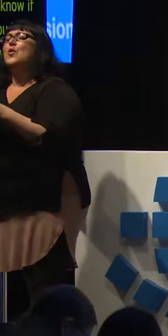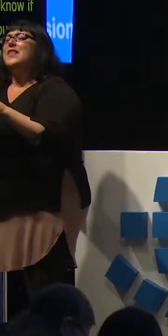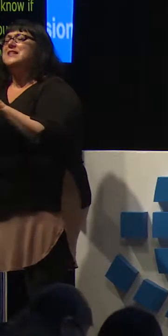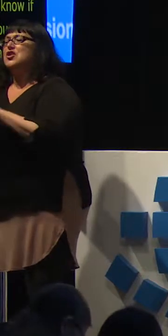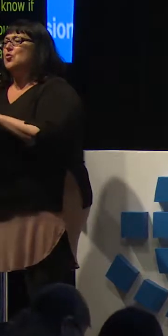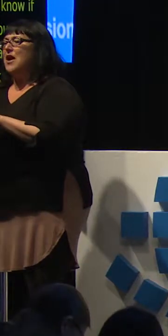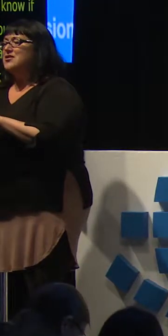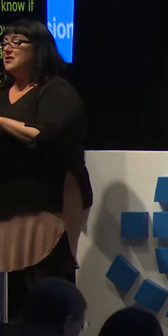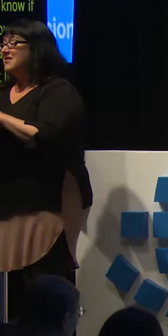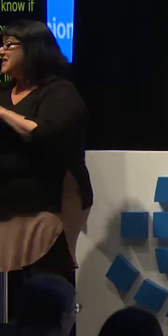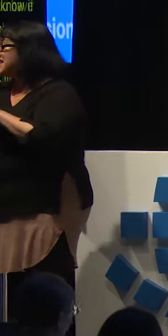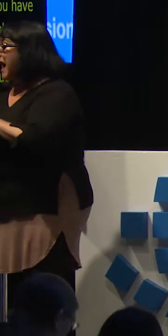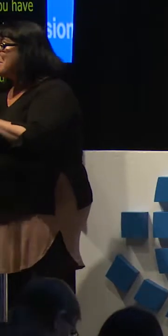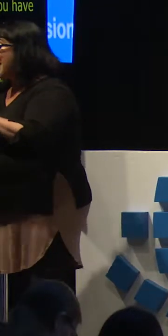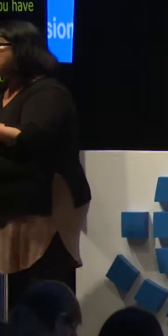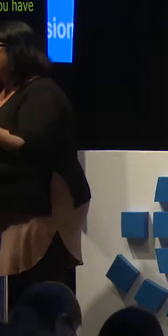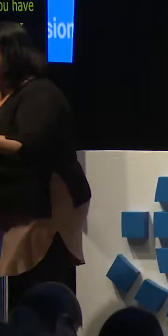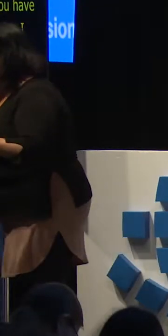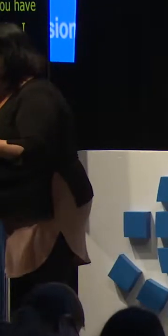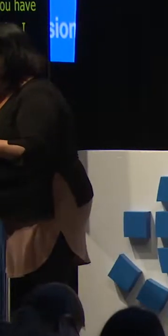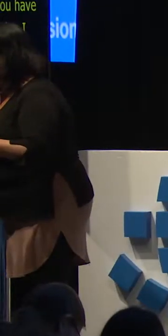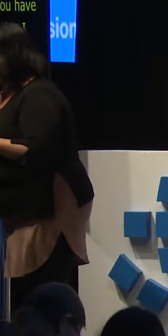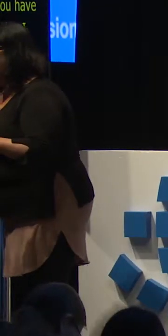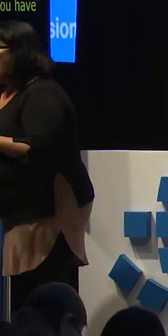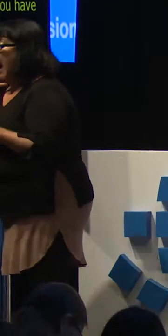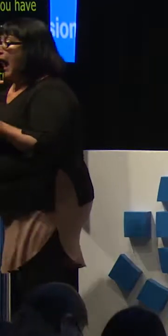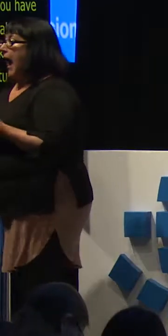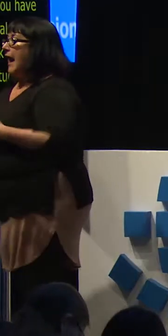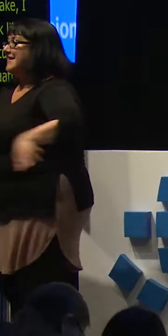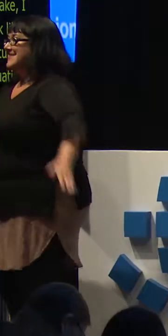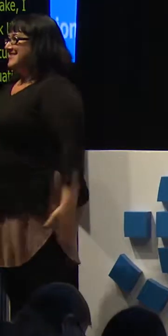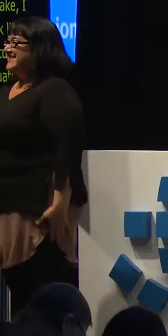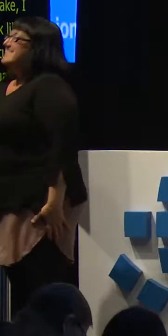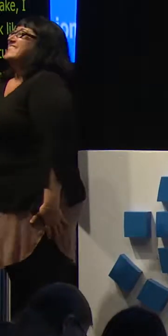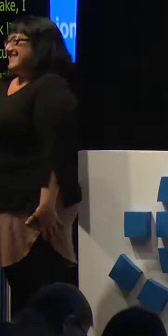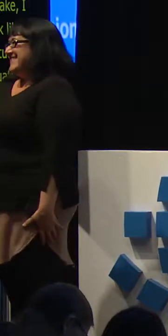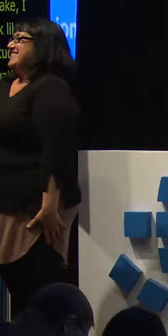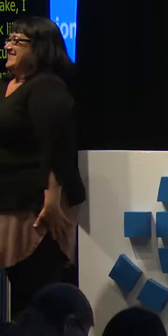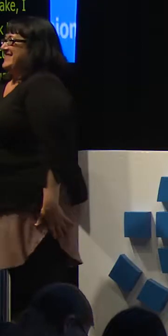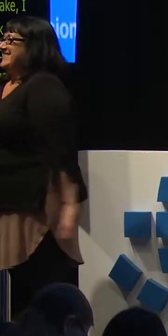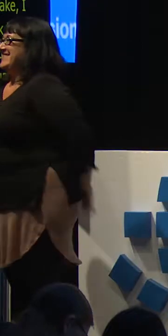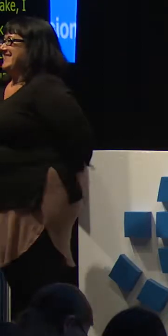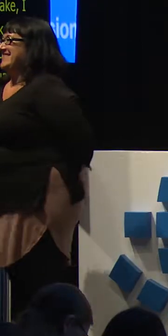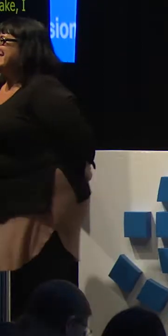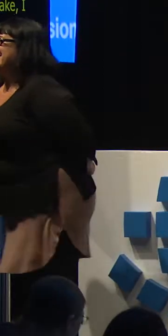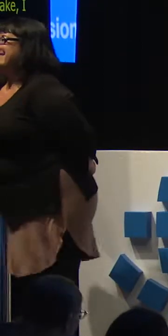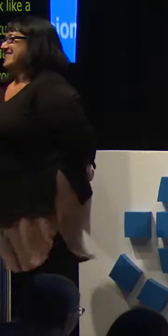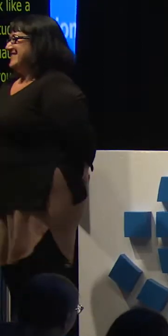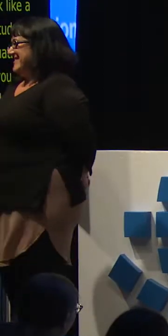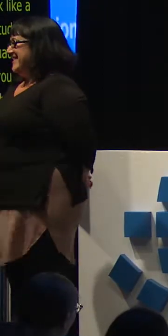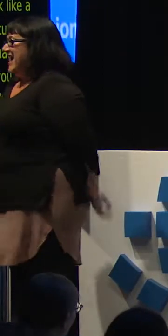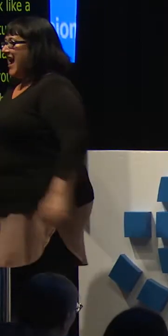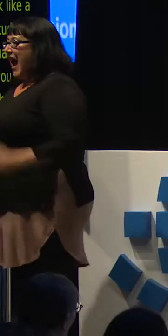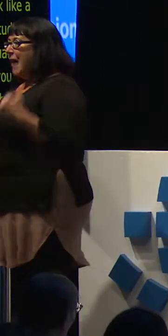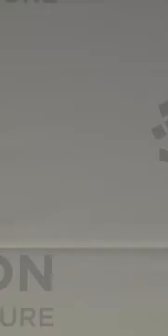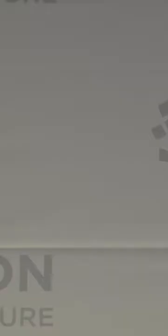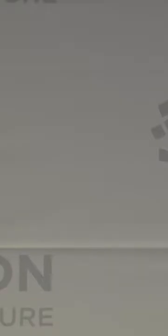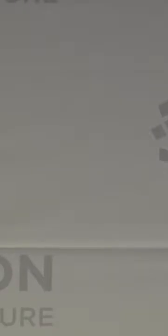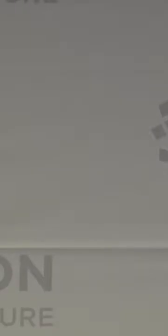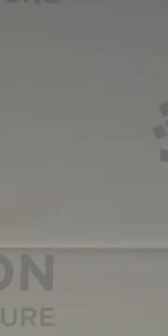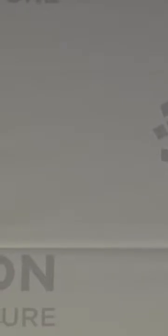you won't even believe it, but I'd stand with my hands by my side and smile for fear that I'm going to do something